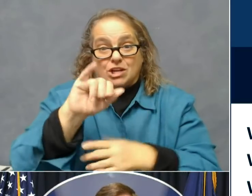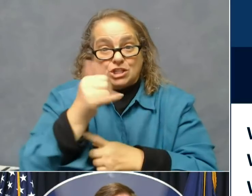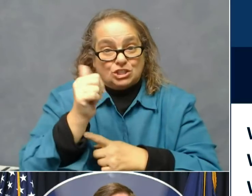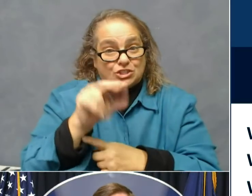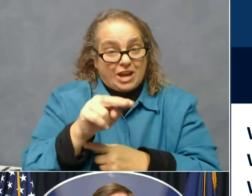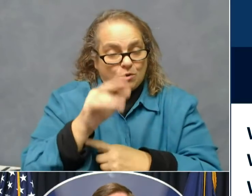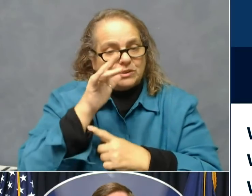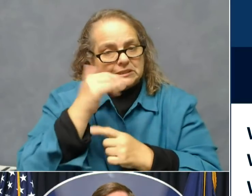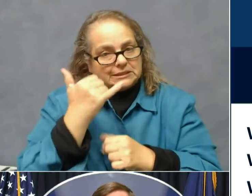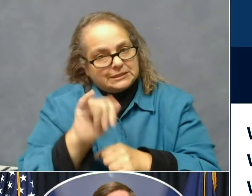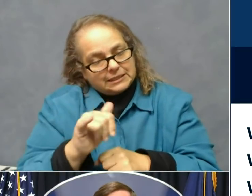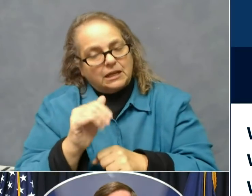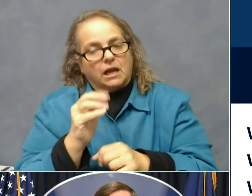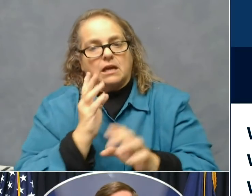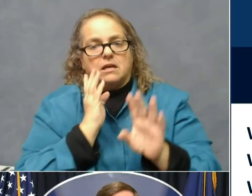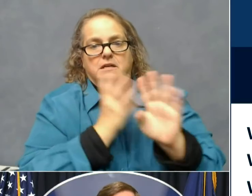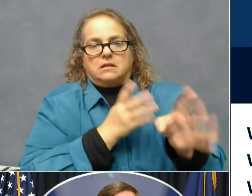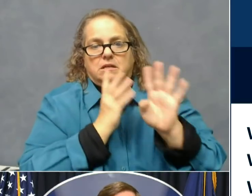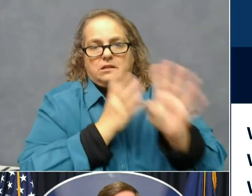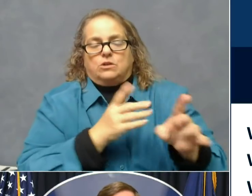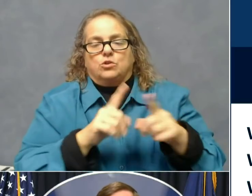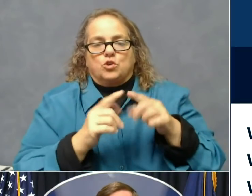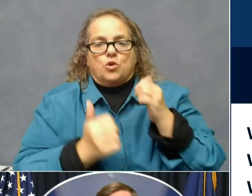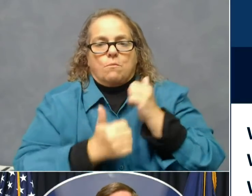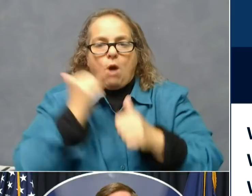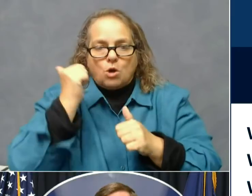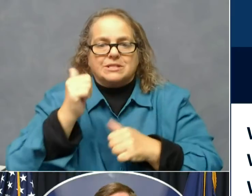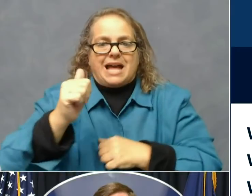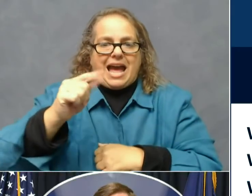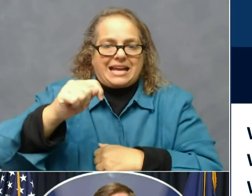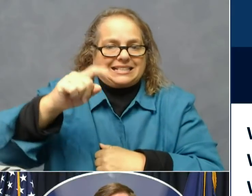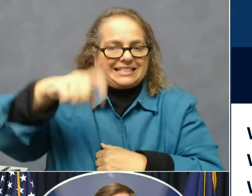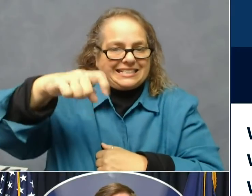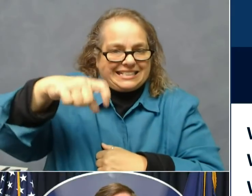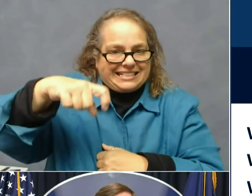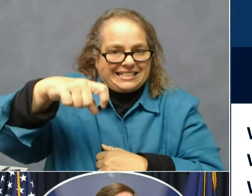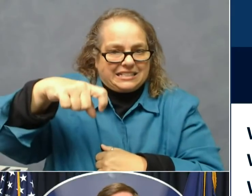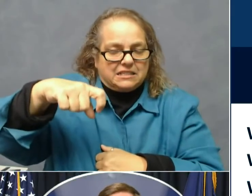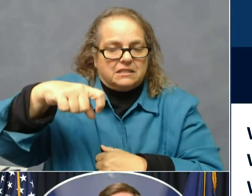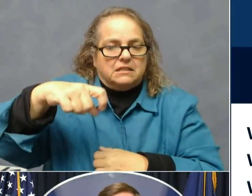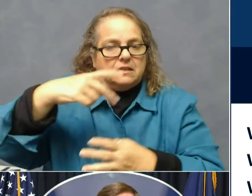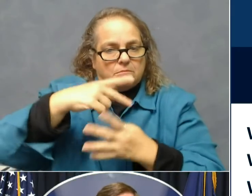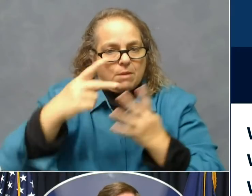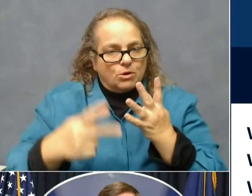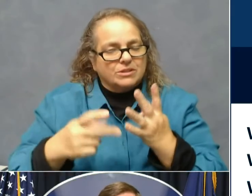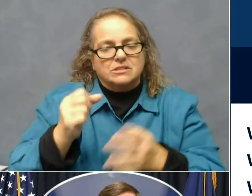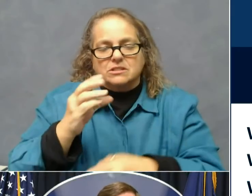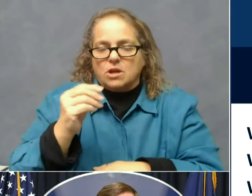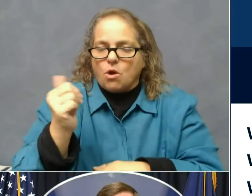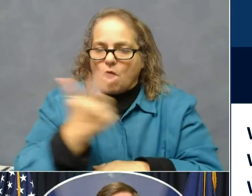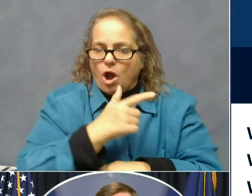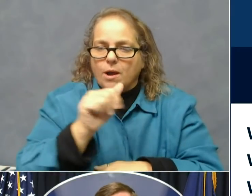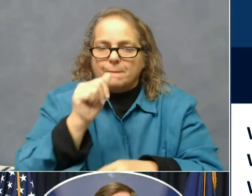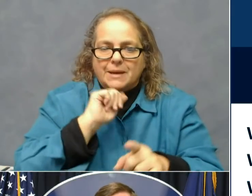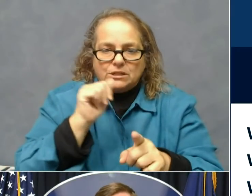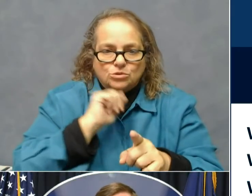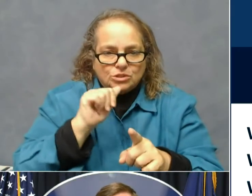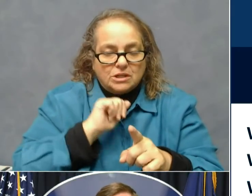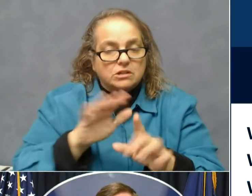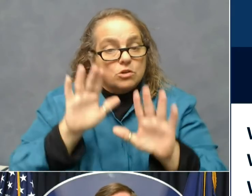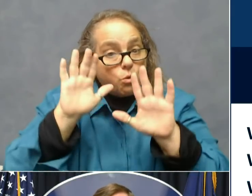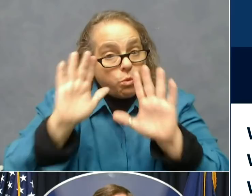those most at-need populations. So everybody stay patient. It's a wonderful day. We can see the end in